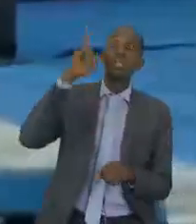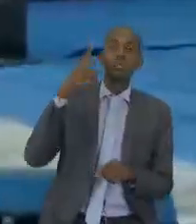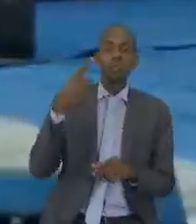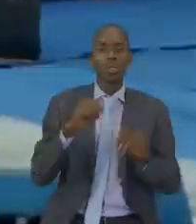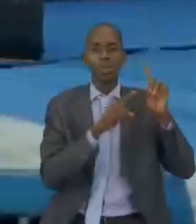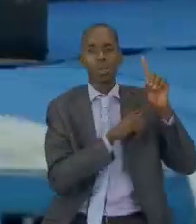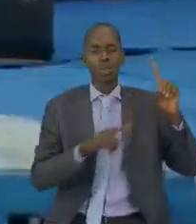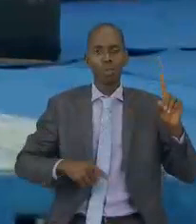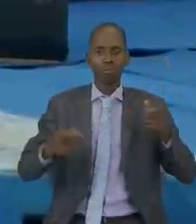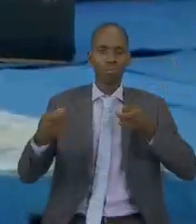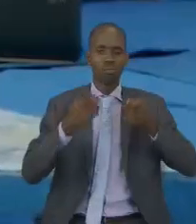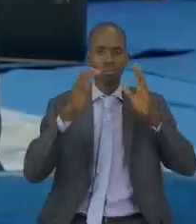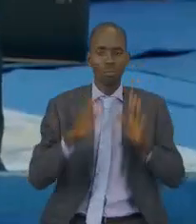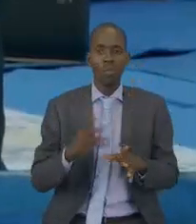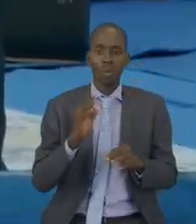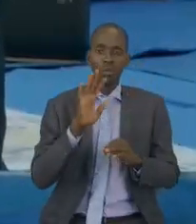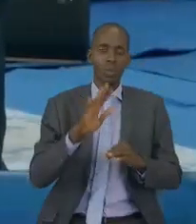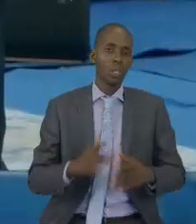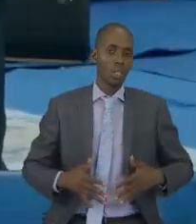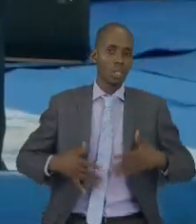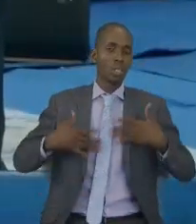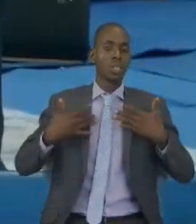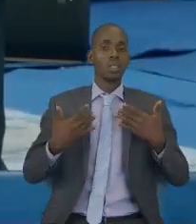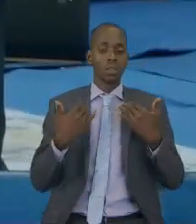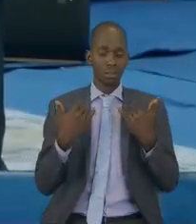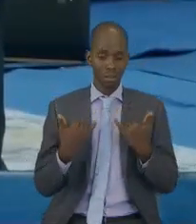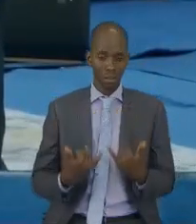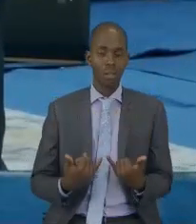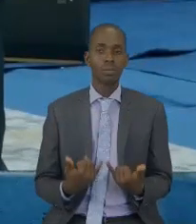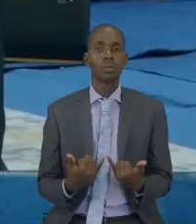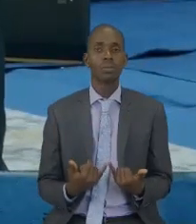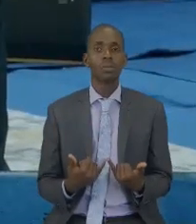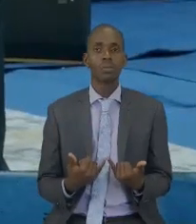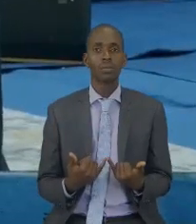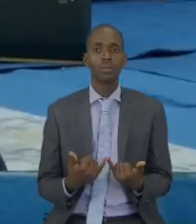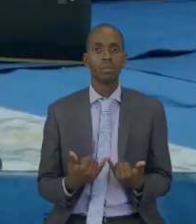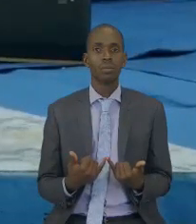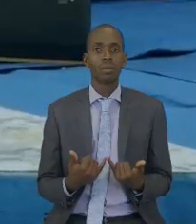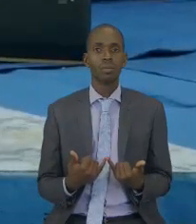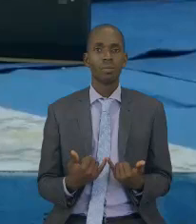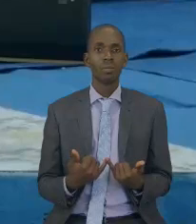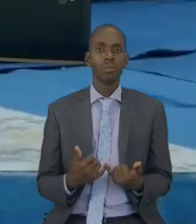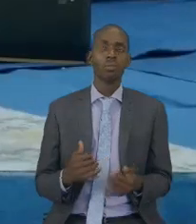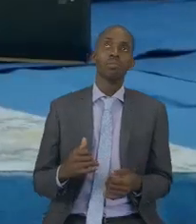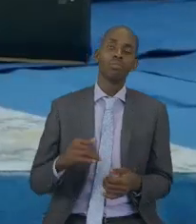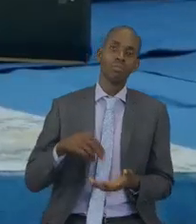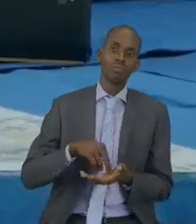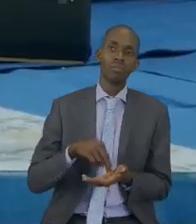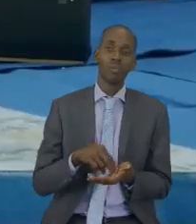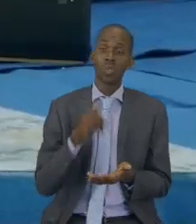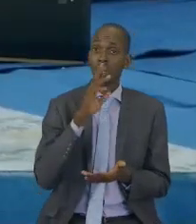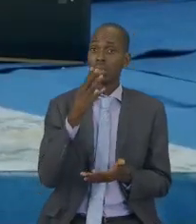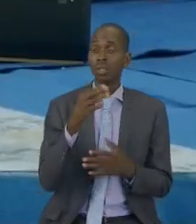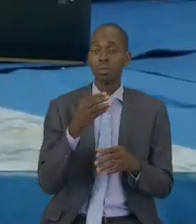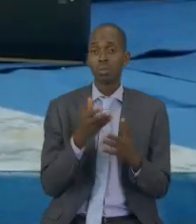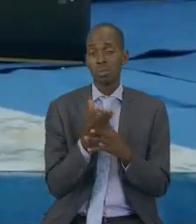the controller of your life right now. Rise up wherever you are, online, wherever